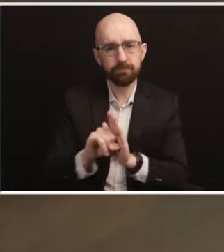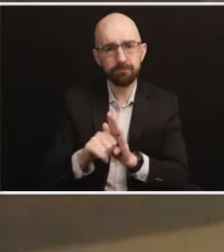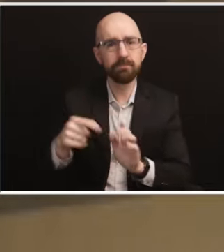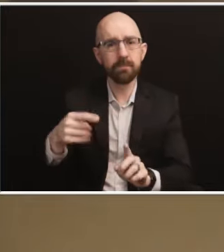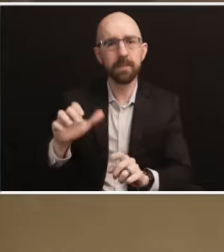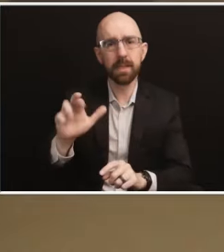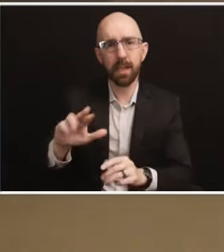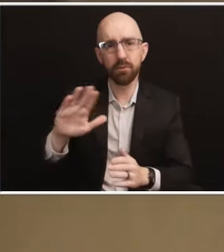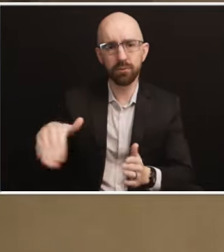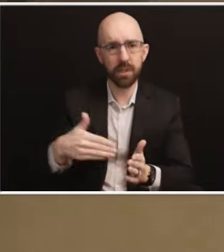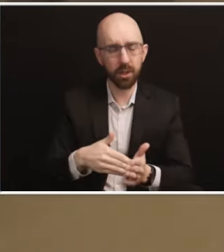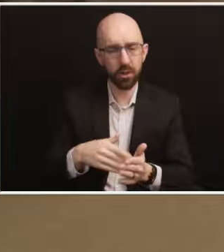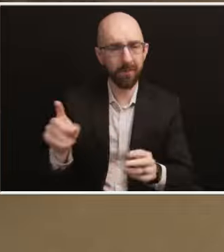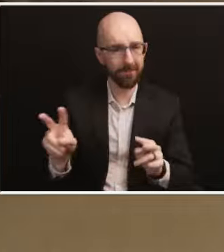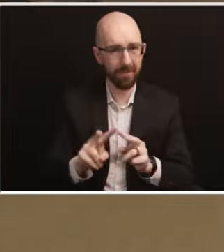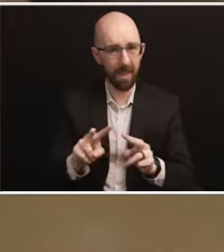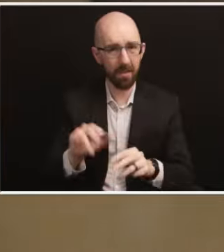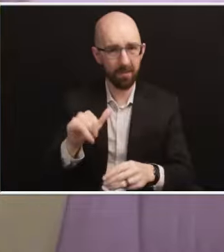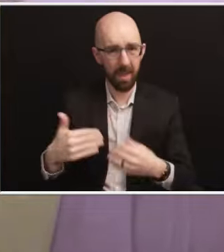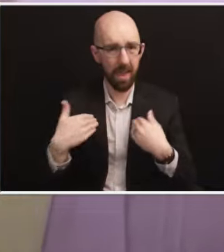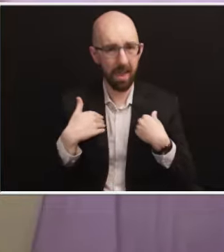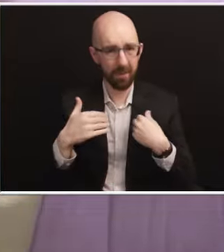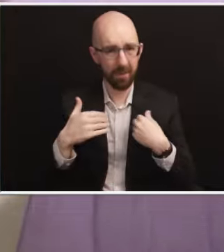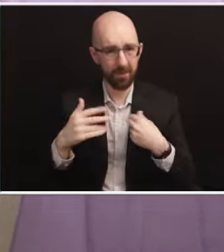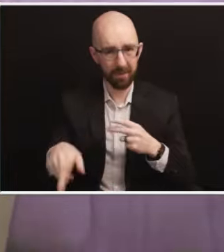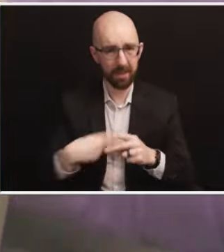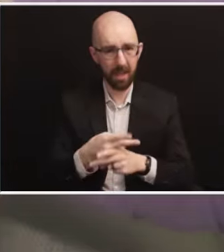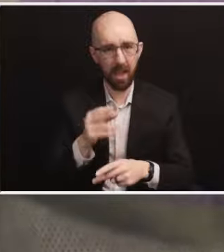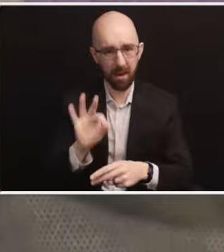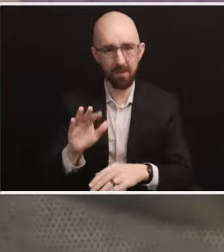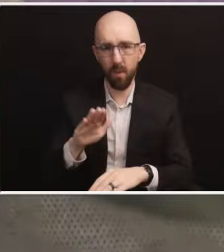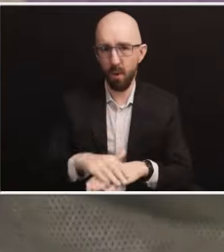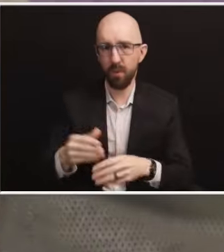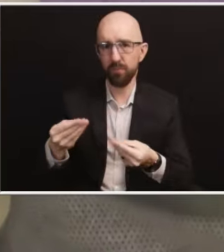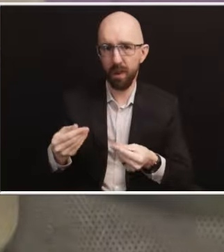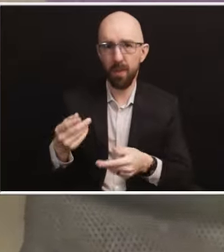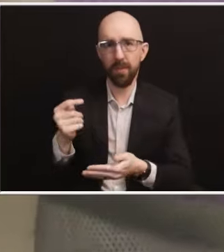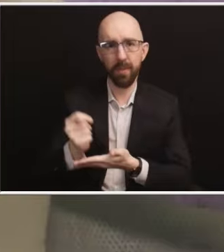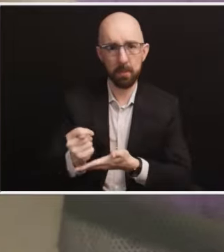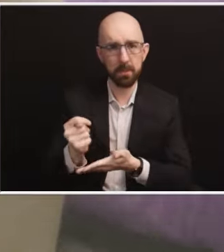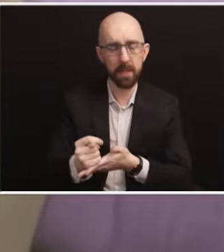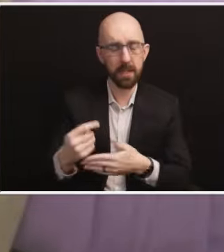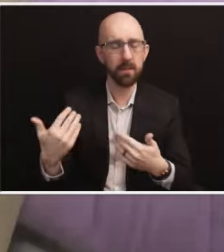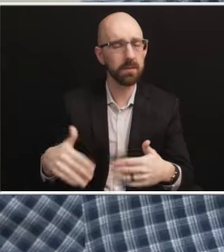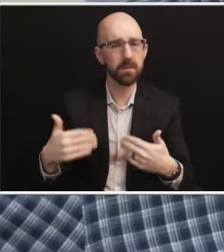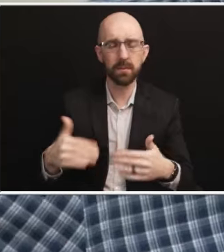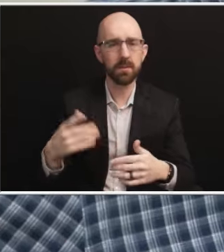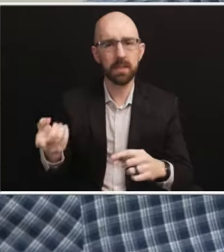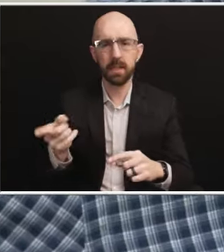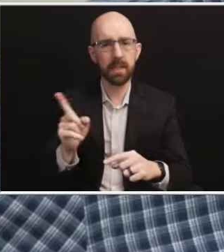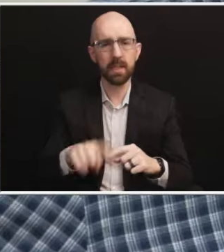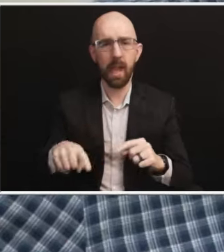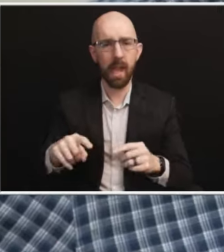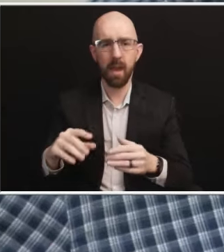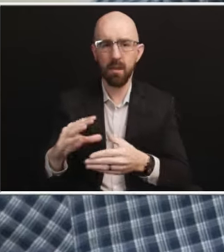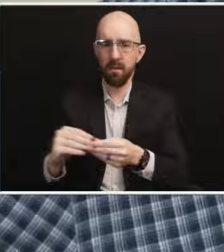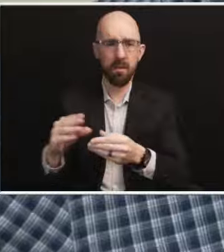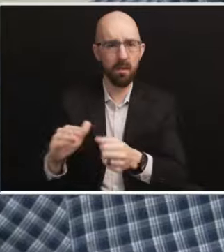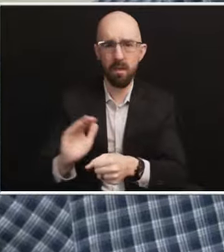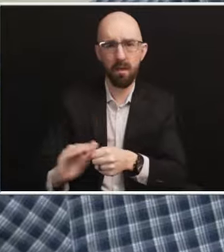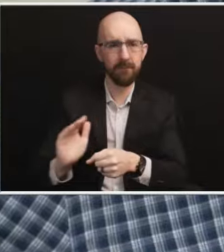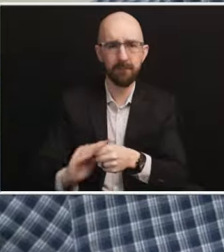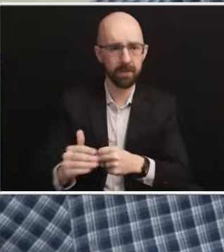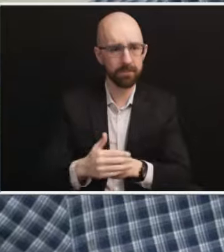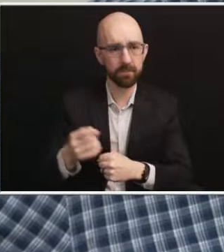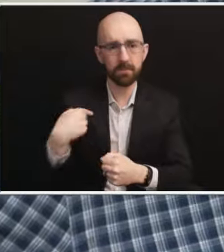to having this kind of on-the-ground therapies, it just can't be overstated. We went full speed ahead with